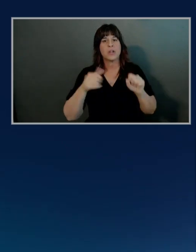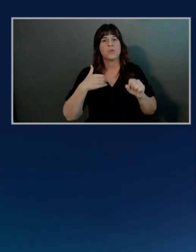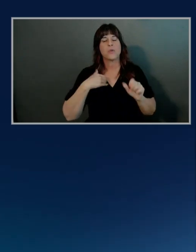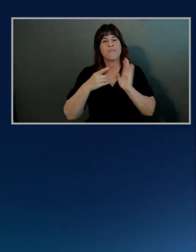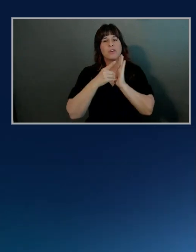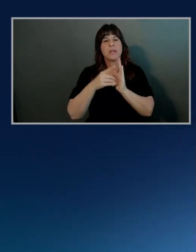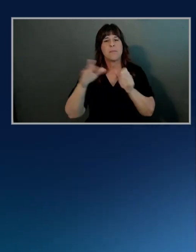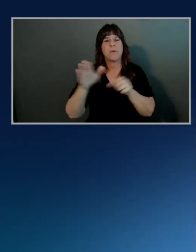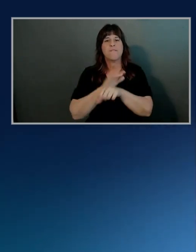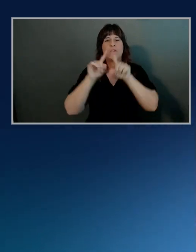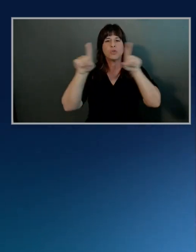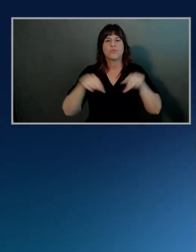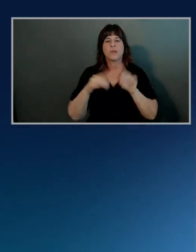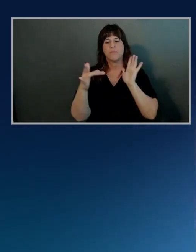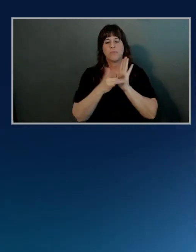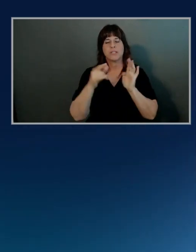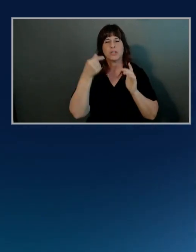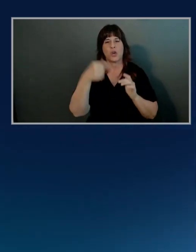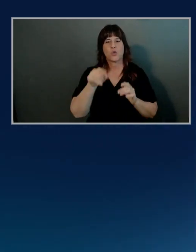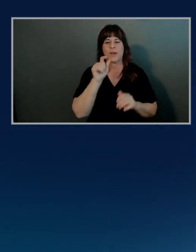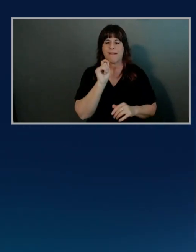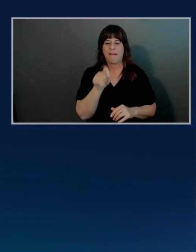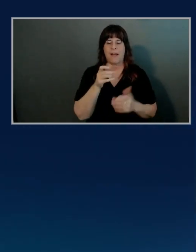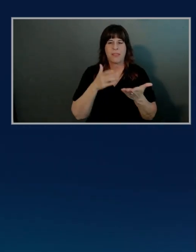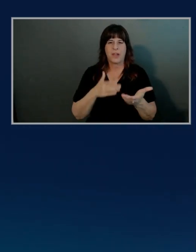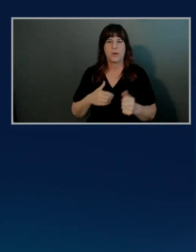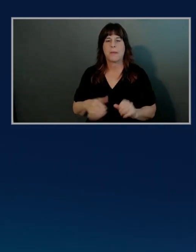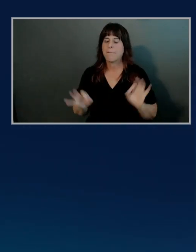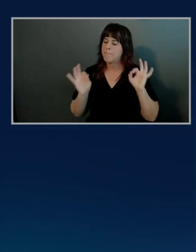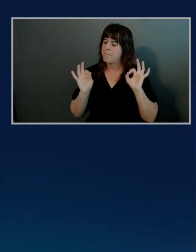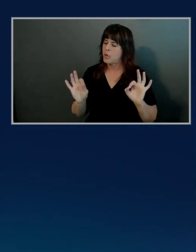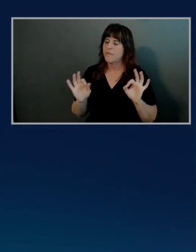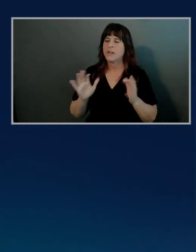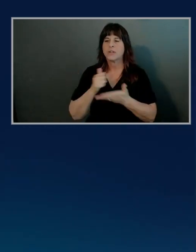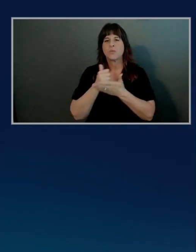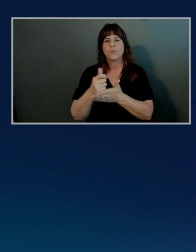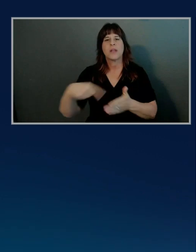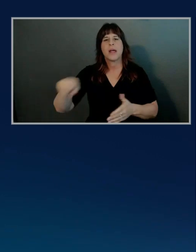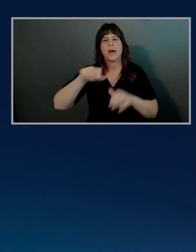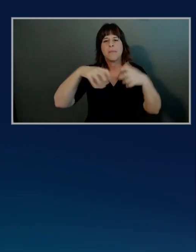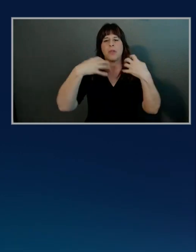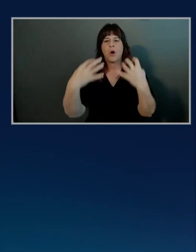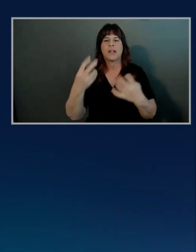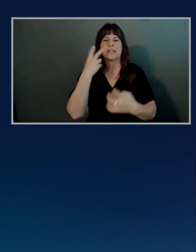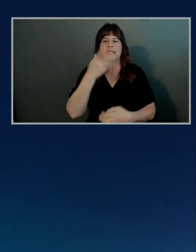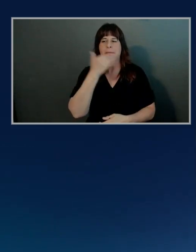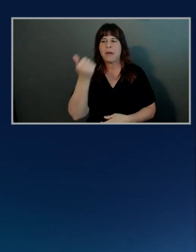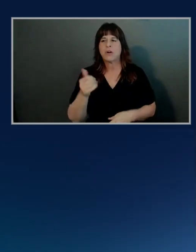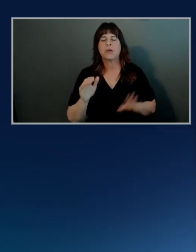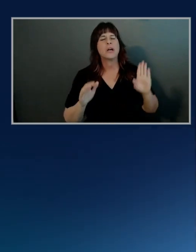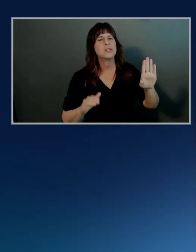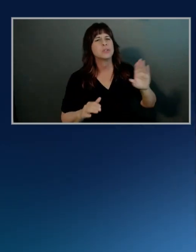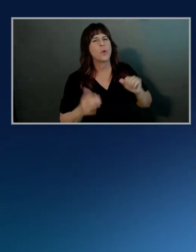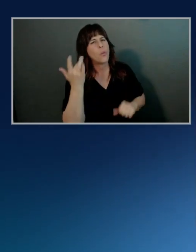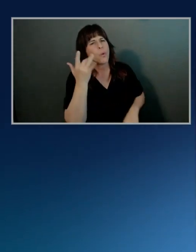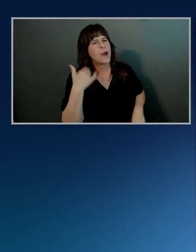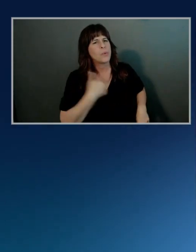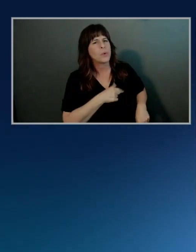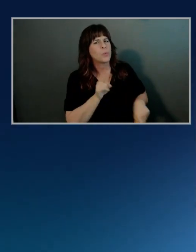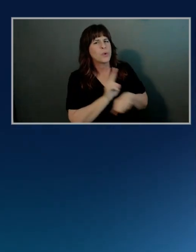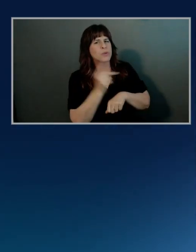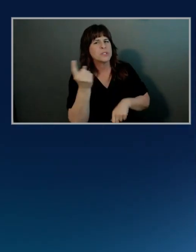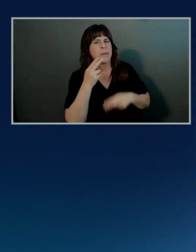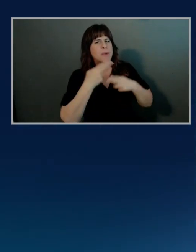us? Just press the green dot right there. Yeah. Yes. Perfect. This will help our audience see it much better. And so why would we use something